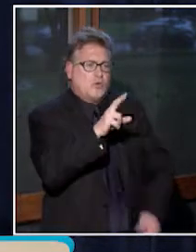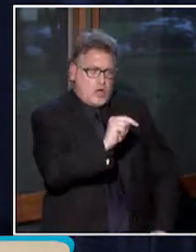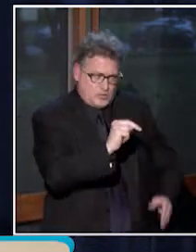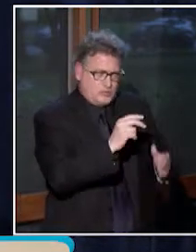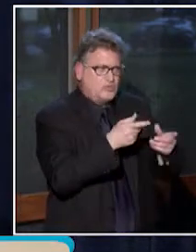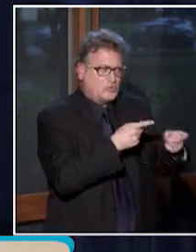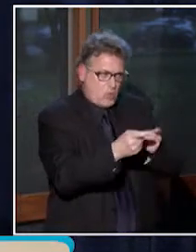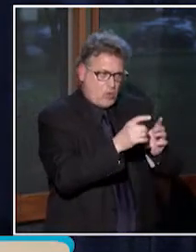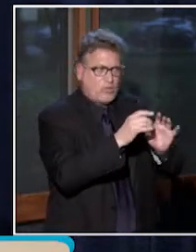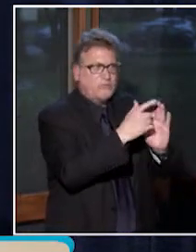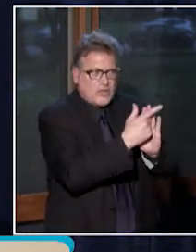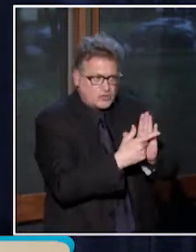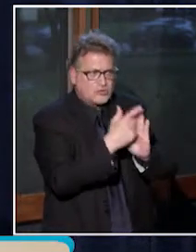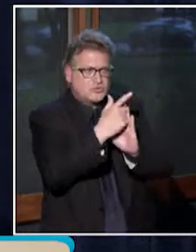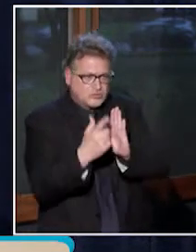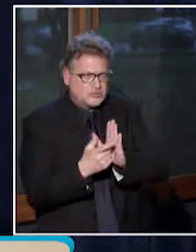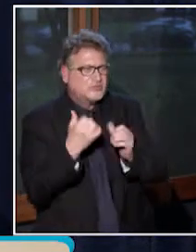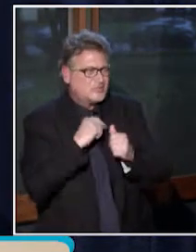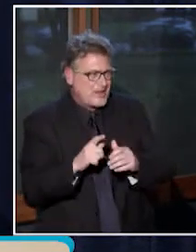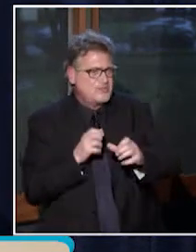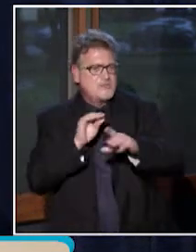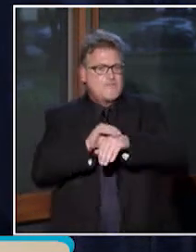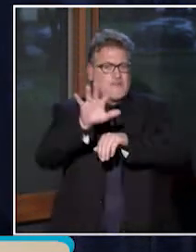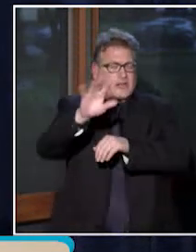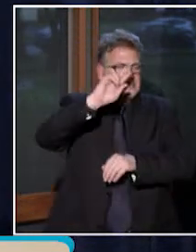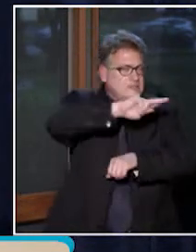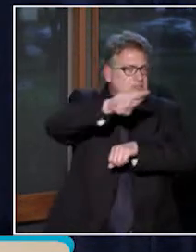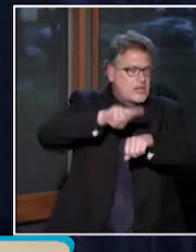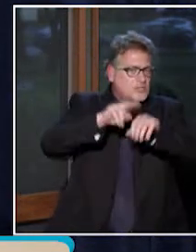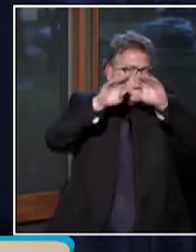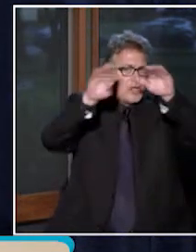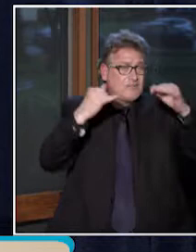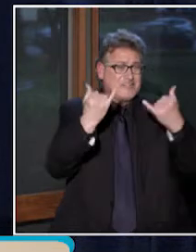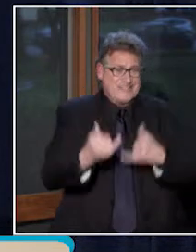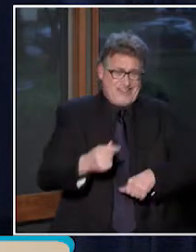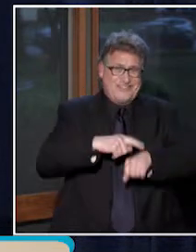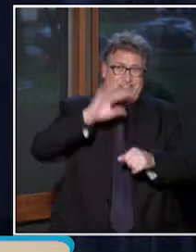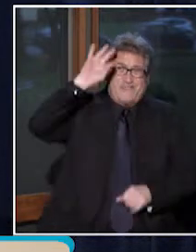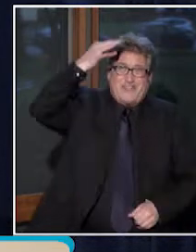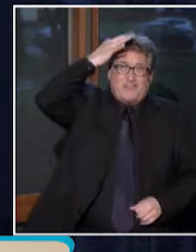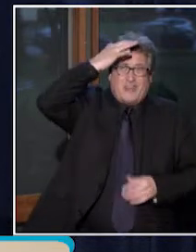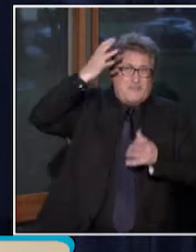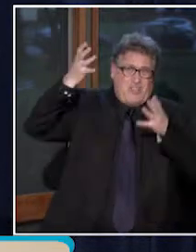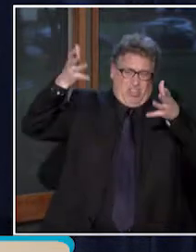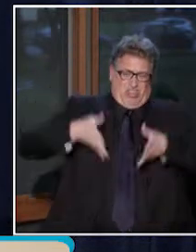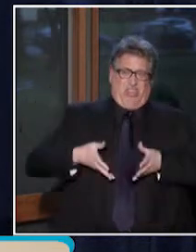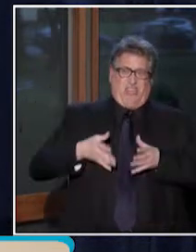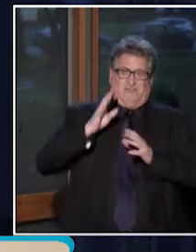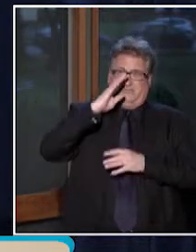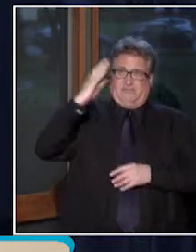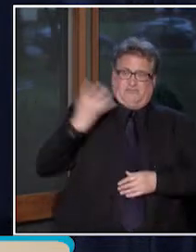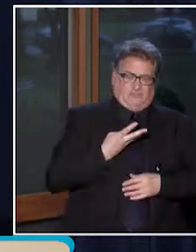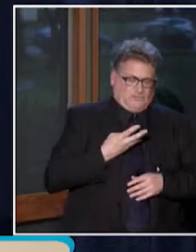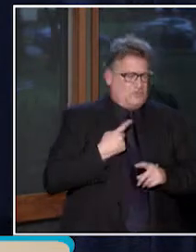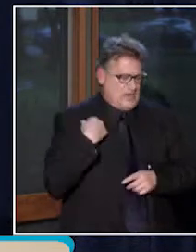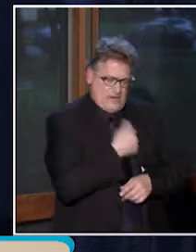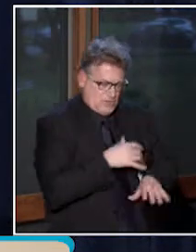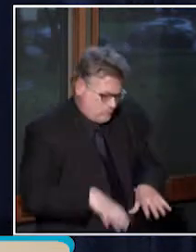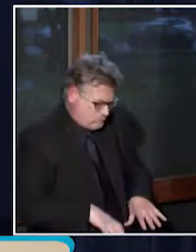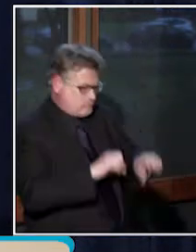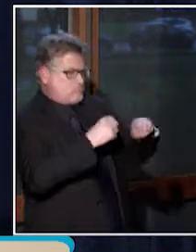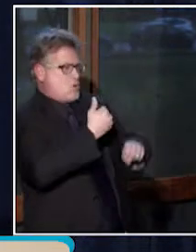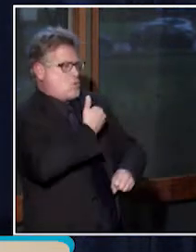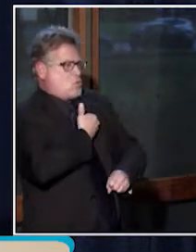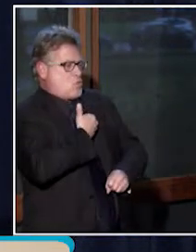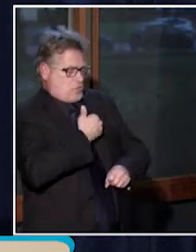events planned on a national level. In a time where the federal government has abandoned us, it has become clear to take this matter into our own hands.